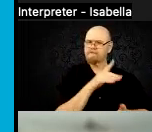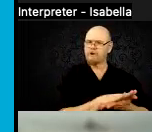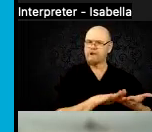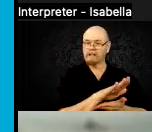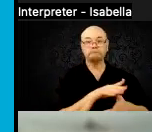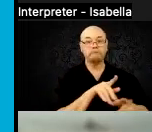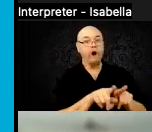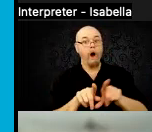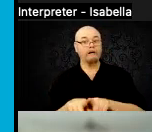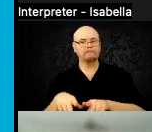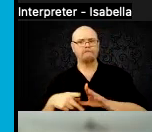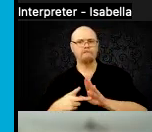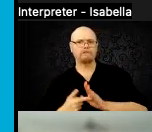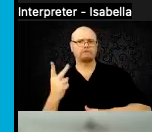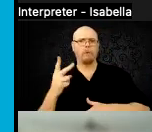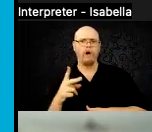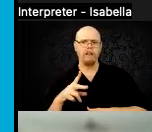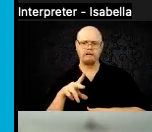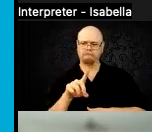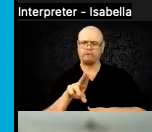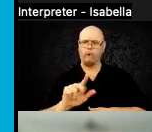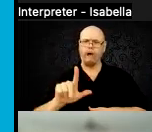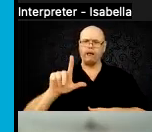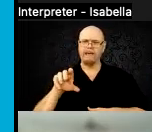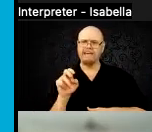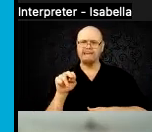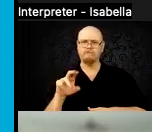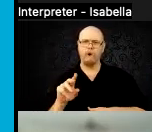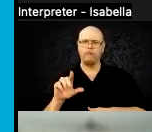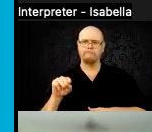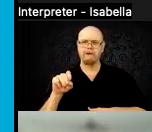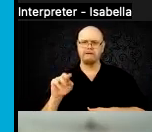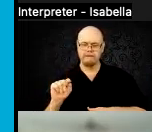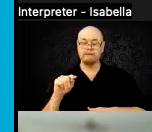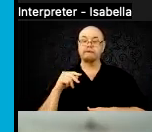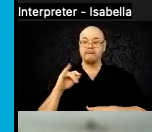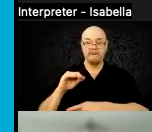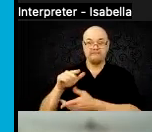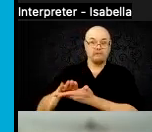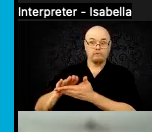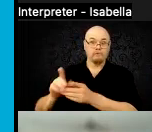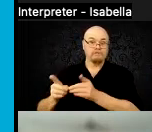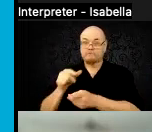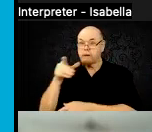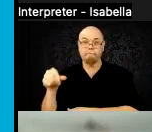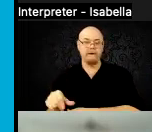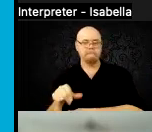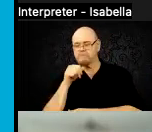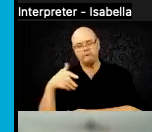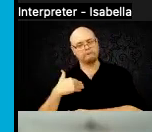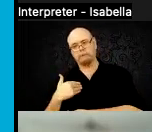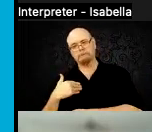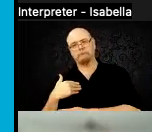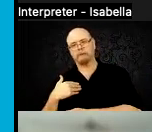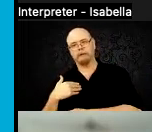for dual enrollment classes, as long as the school district is not paying for them. So the school district is not responsible for paying for dual enrollment, and those are